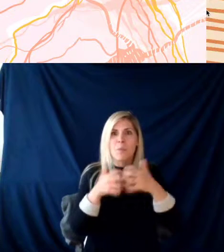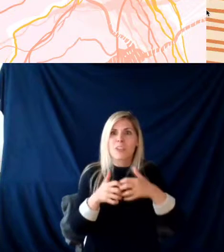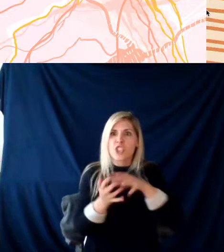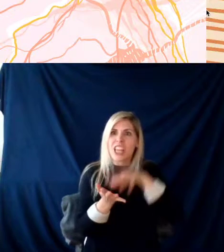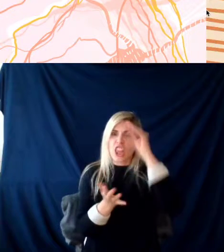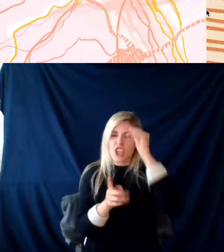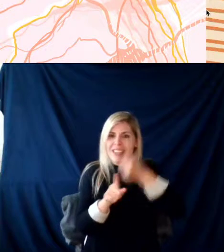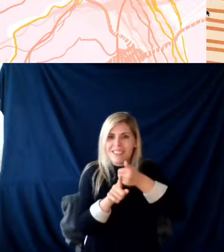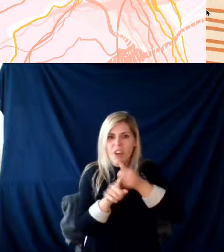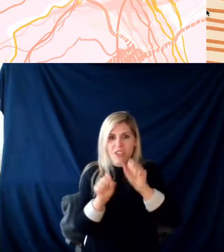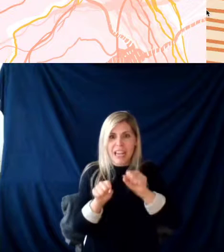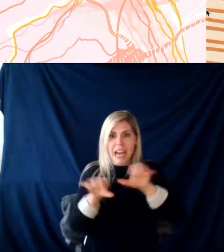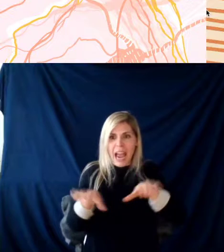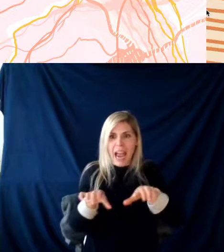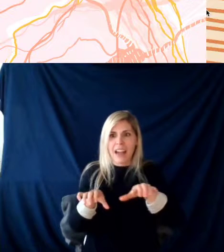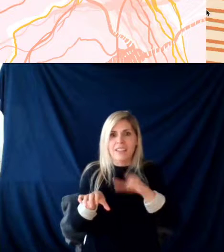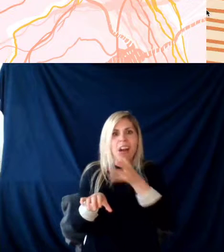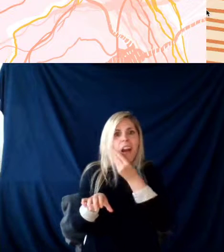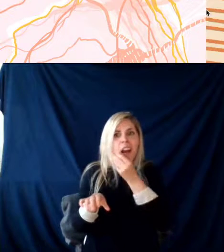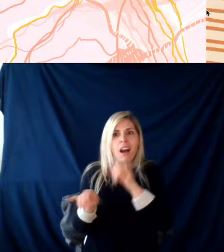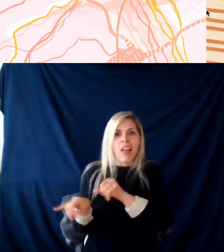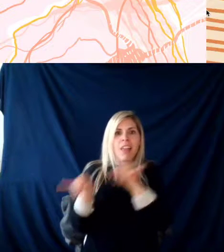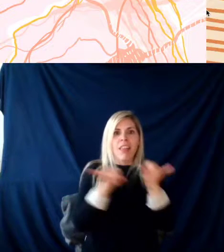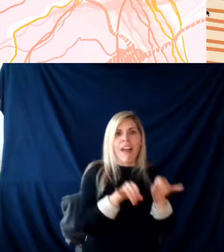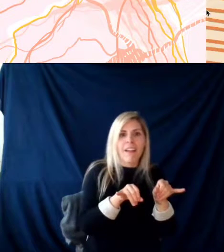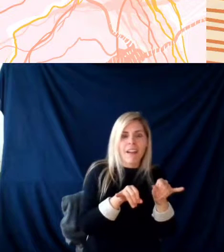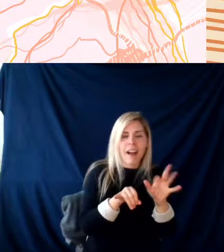Machine learning is actually able to act like